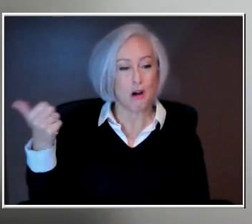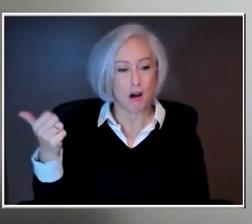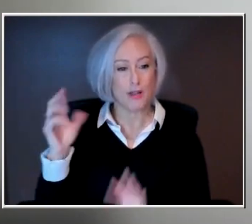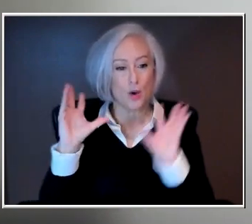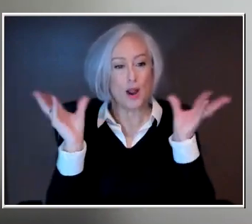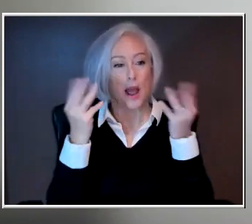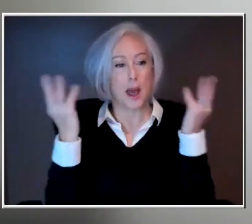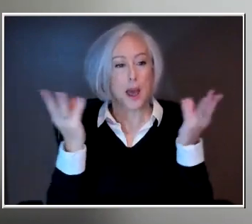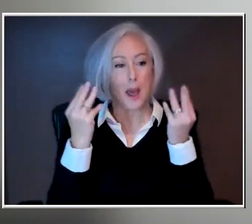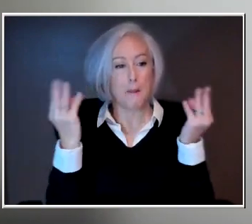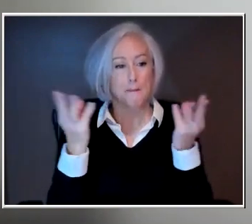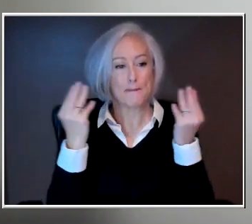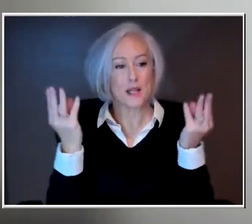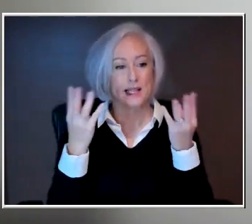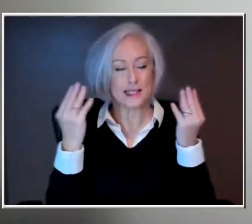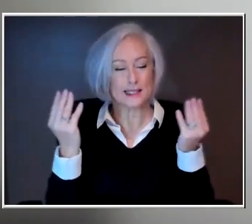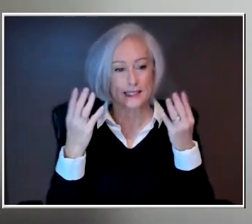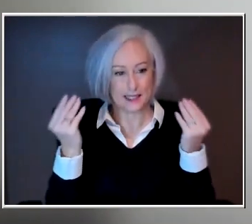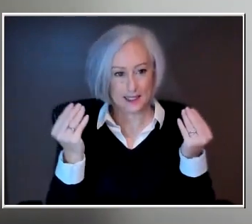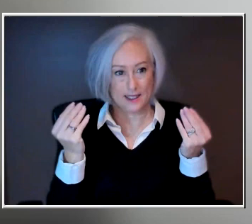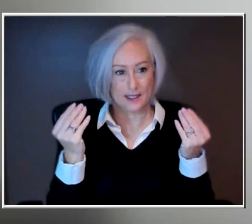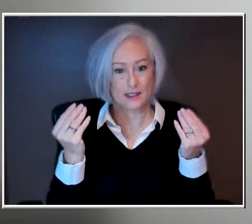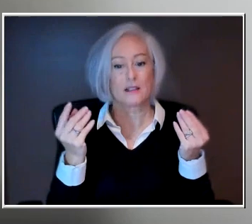transport of